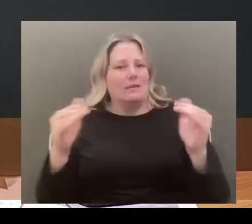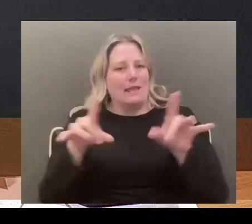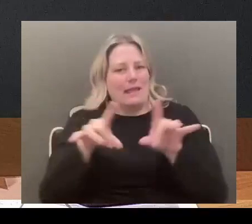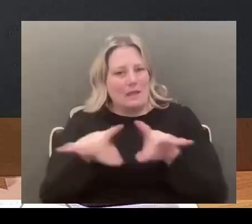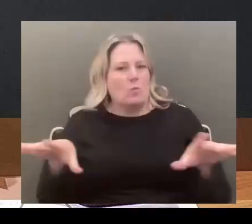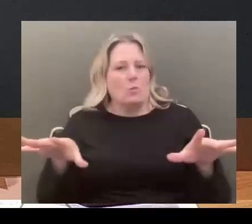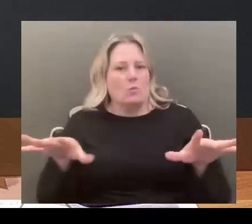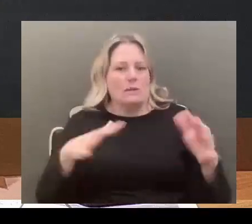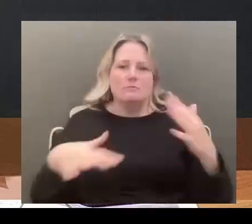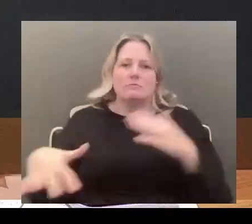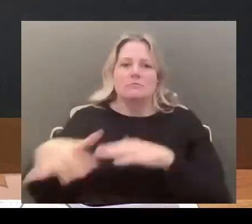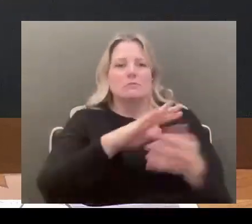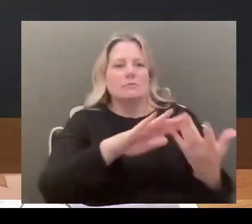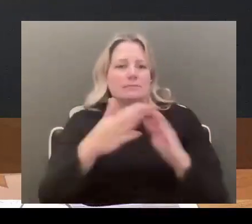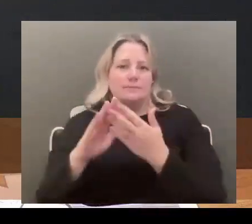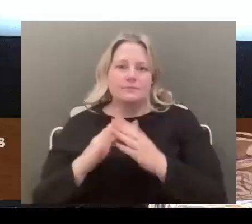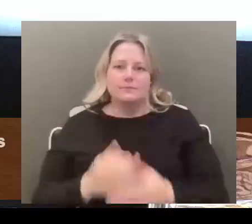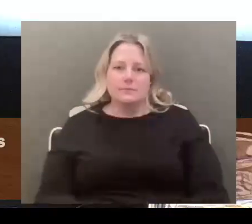equality.